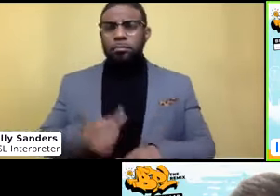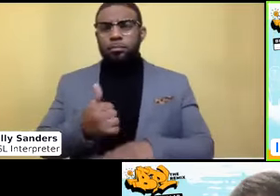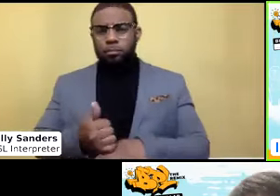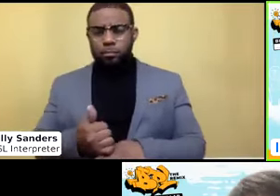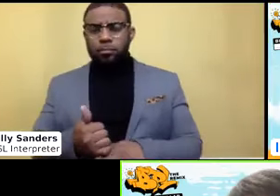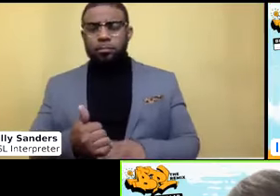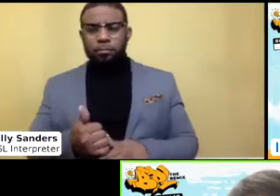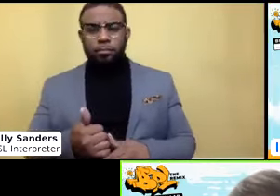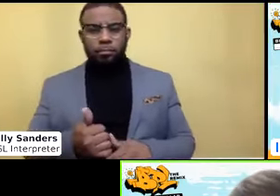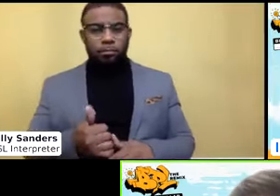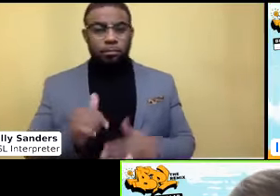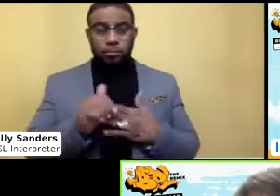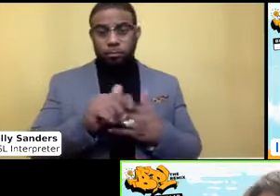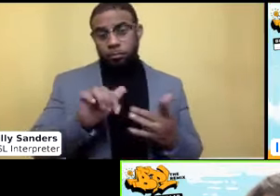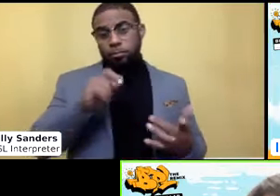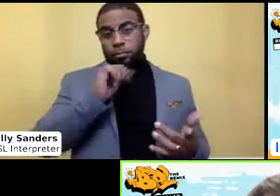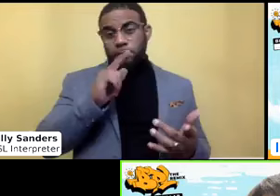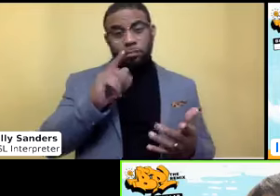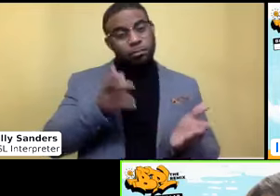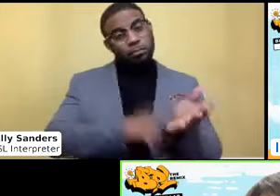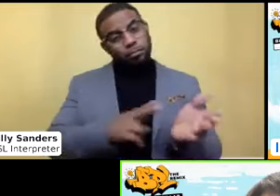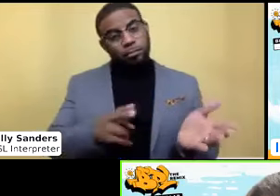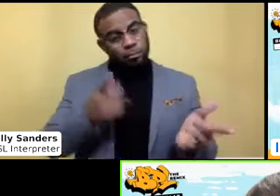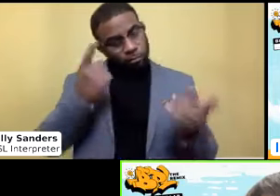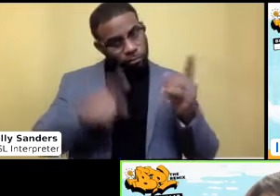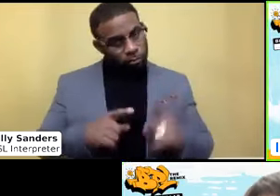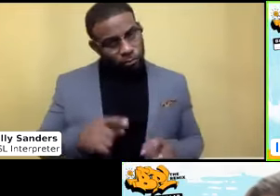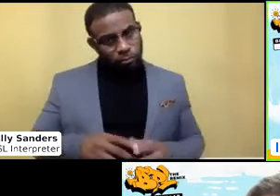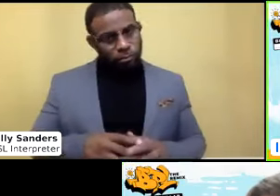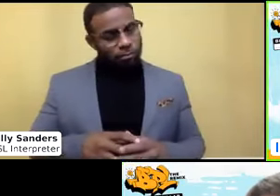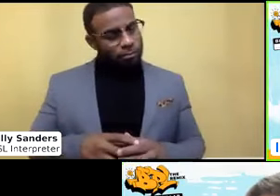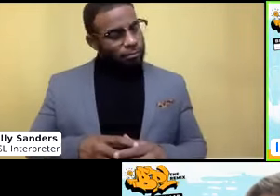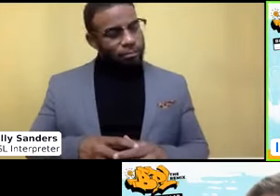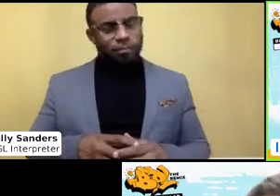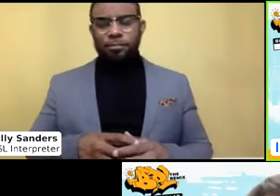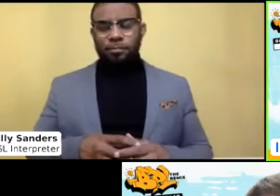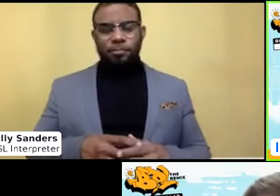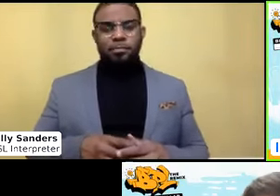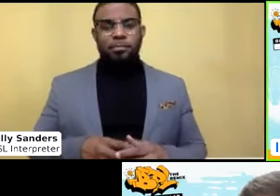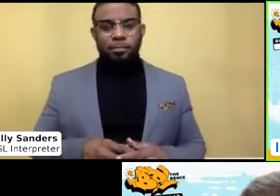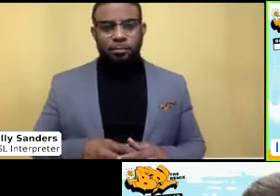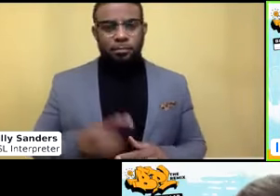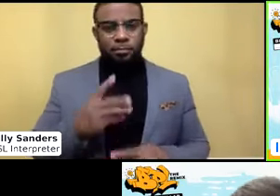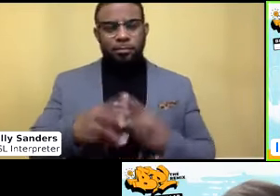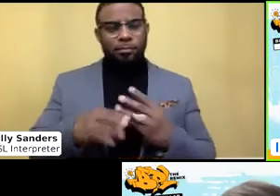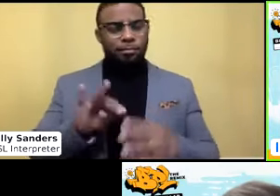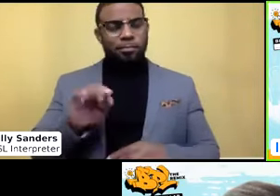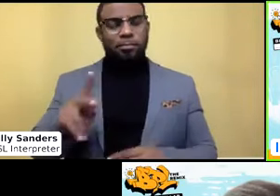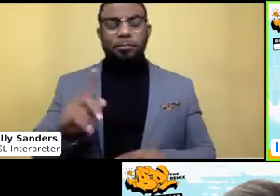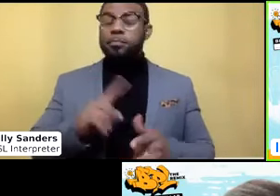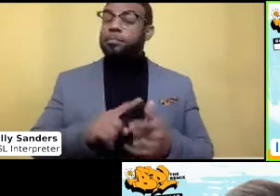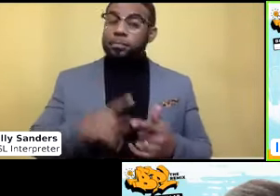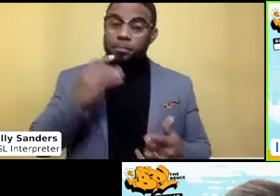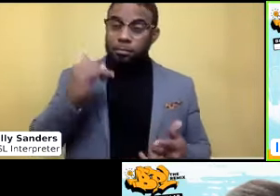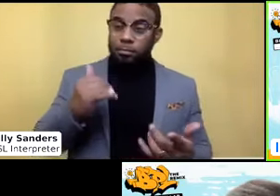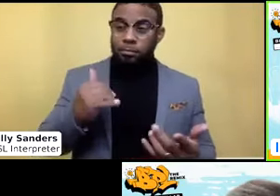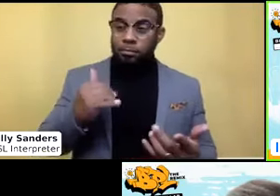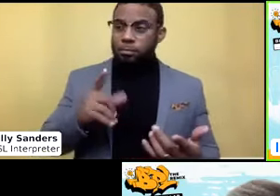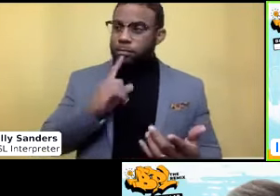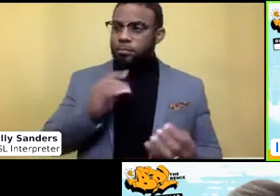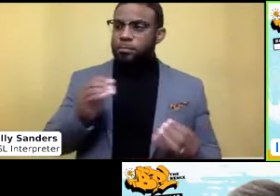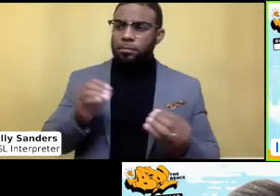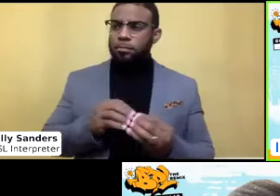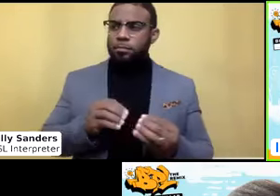establishing Well, the leaders participatory, have to not sign those agreements sign with those agreements. World Bank and What, one. or if they, because I mean, this is